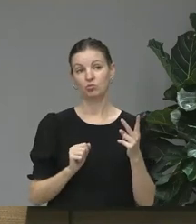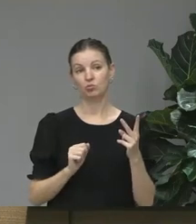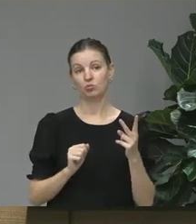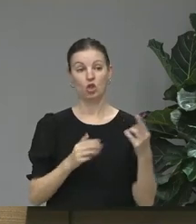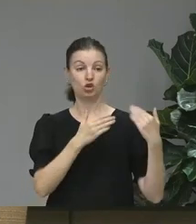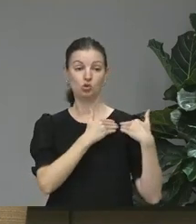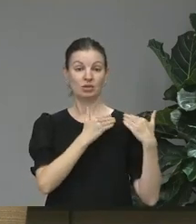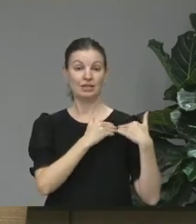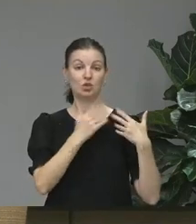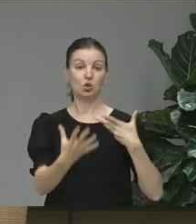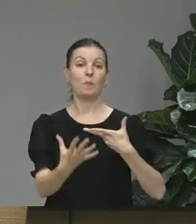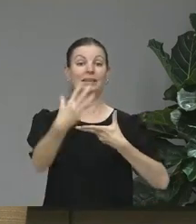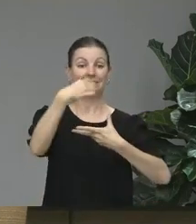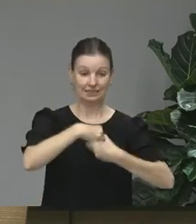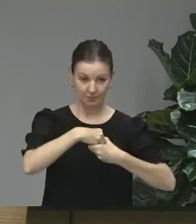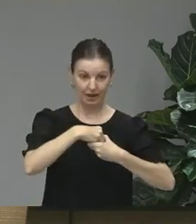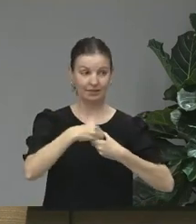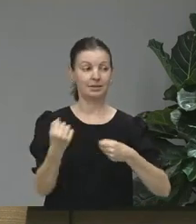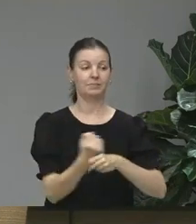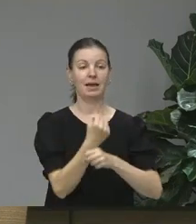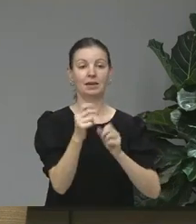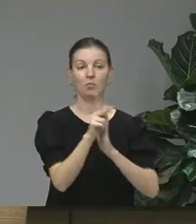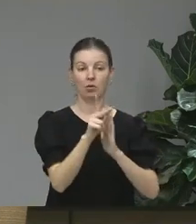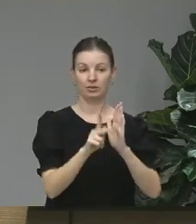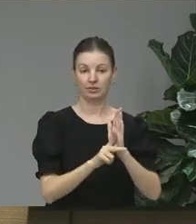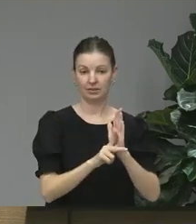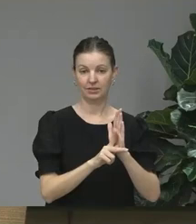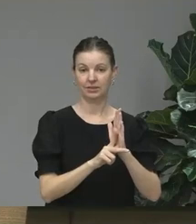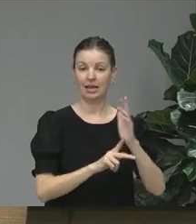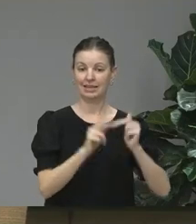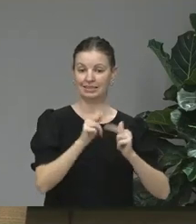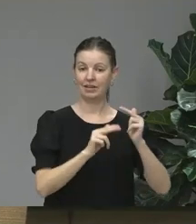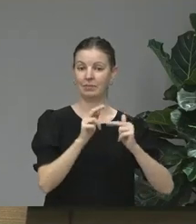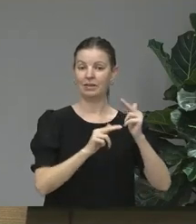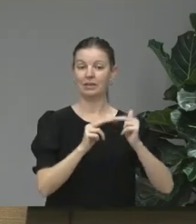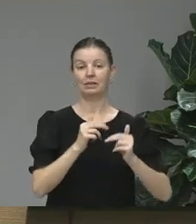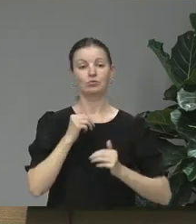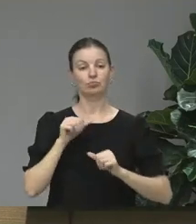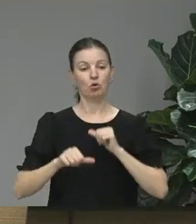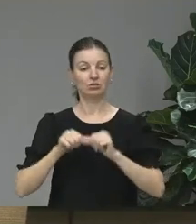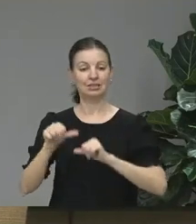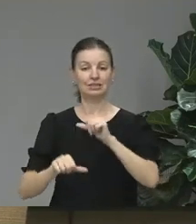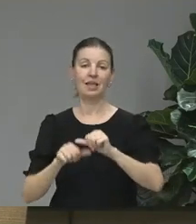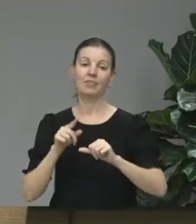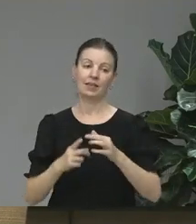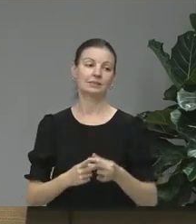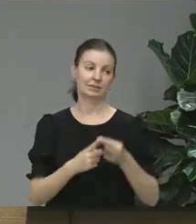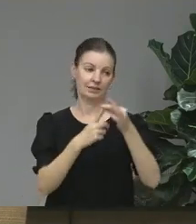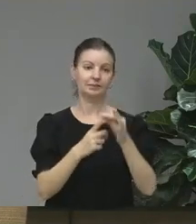to participate in making policy and developing administrative processes is the key